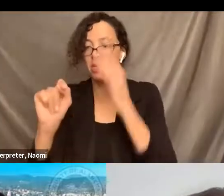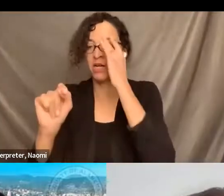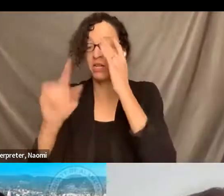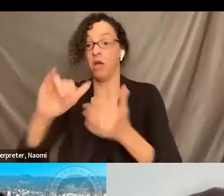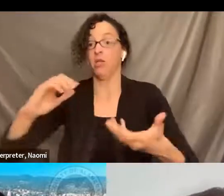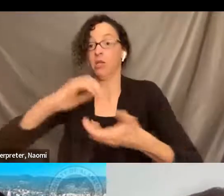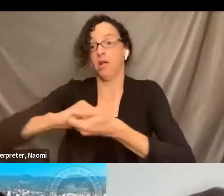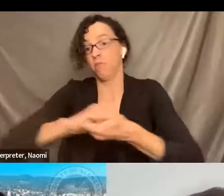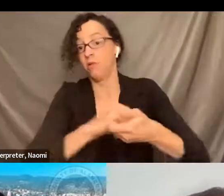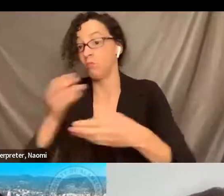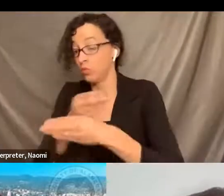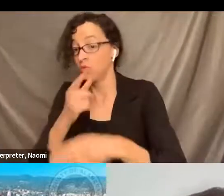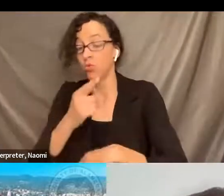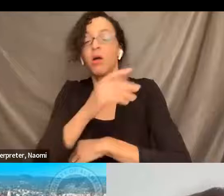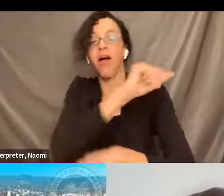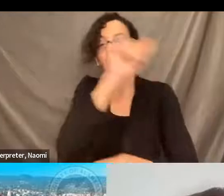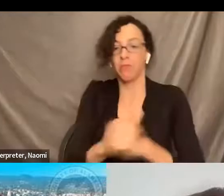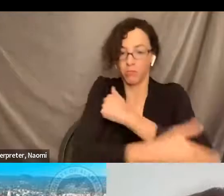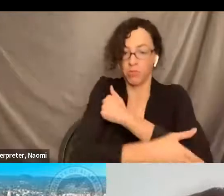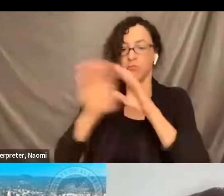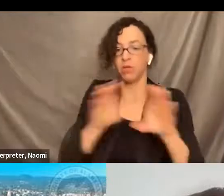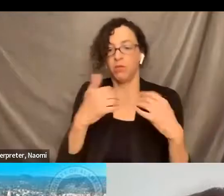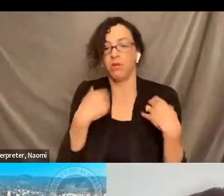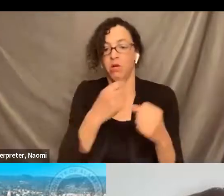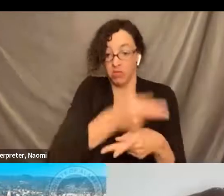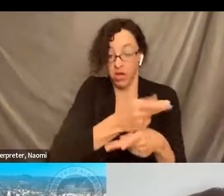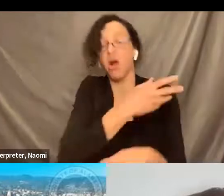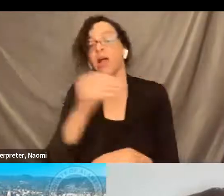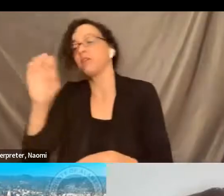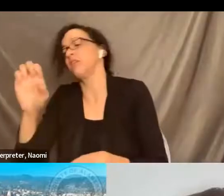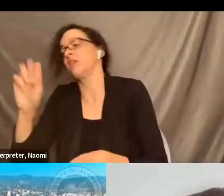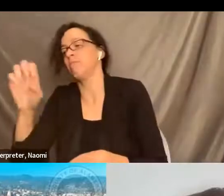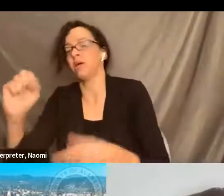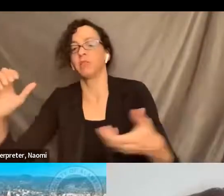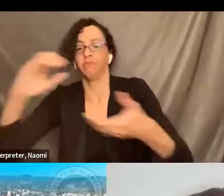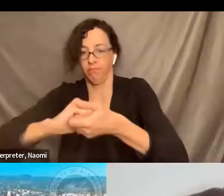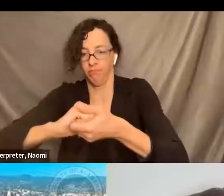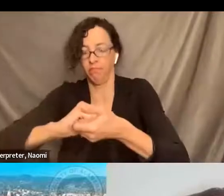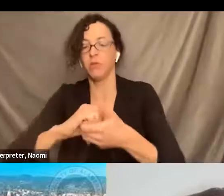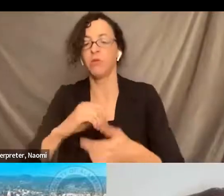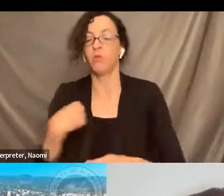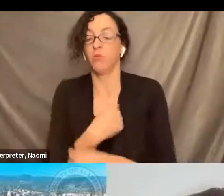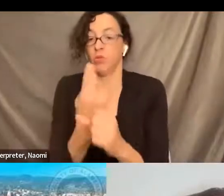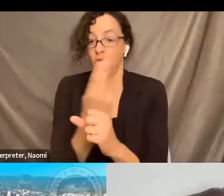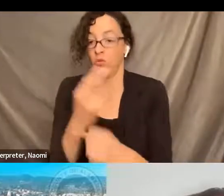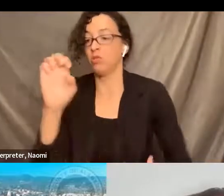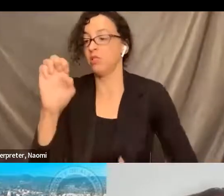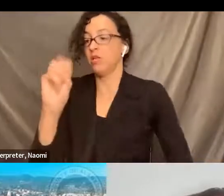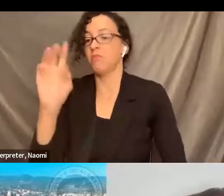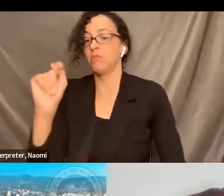between Alameda County Behavioral Health Care and EMS. And we utilize EMTs from